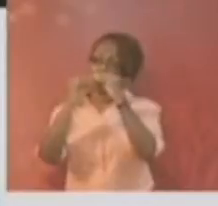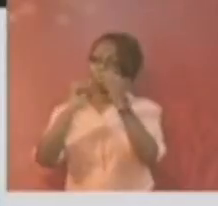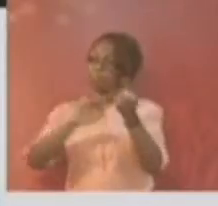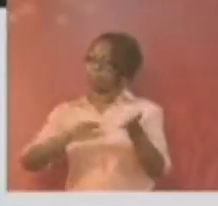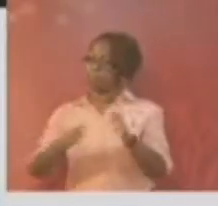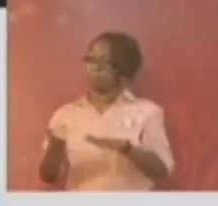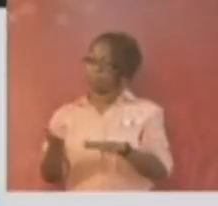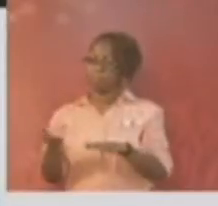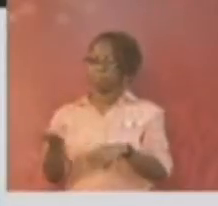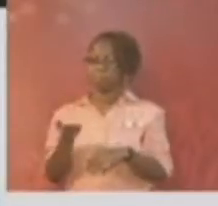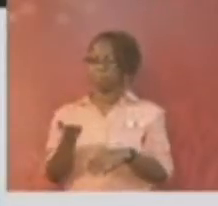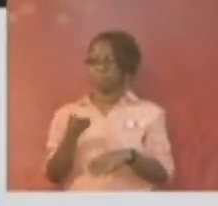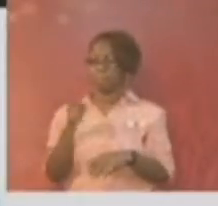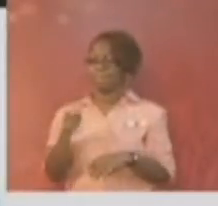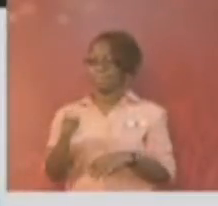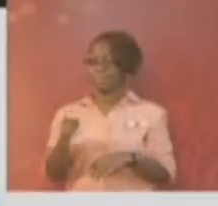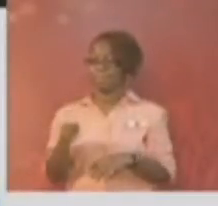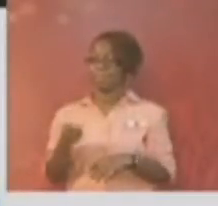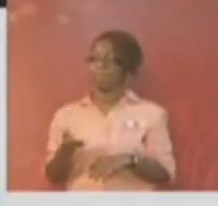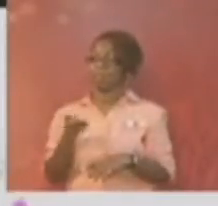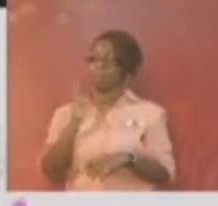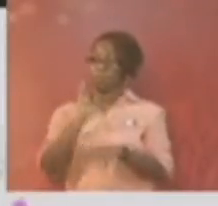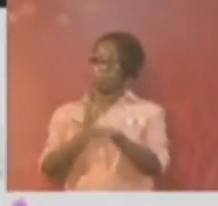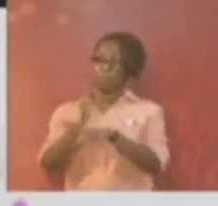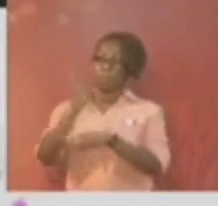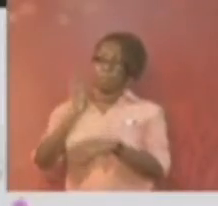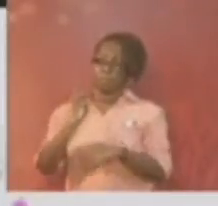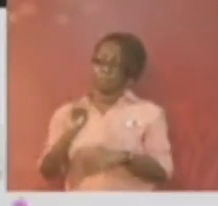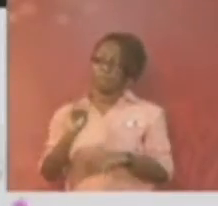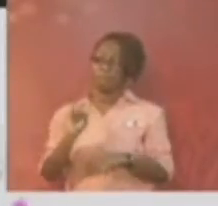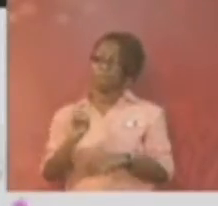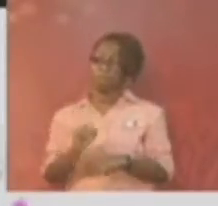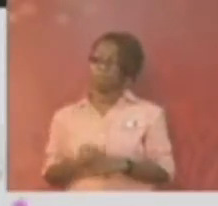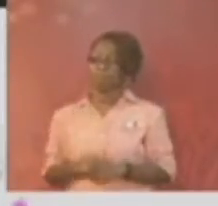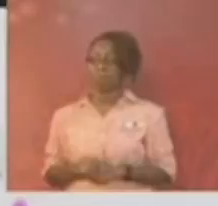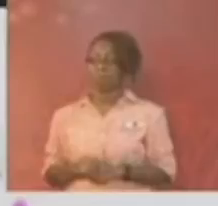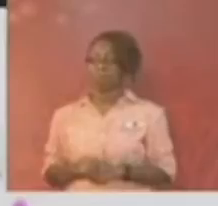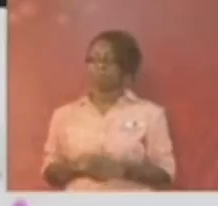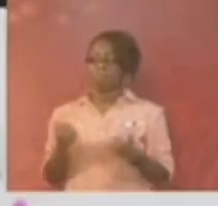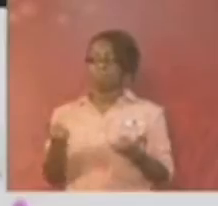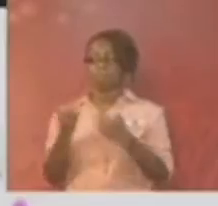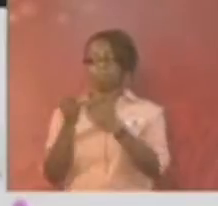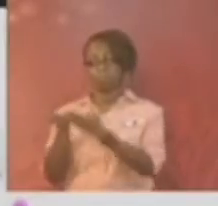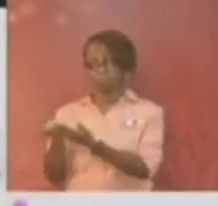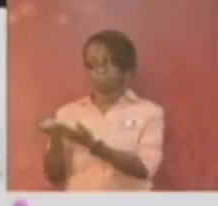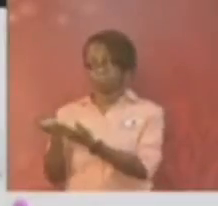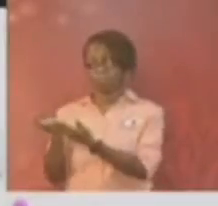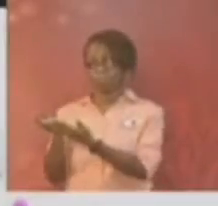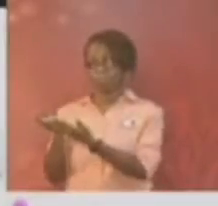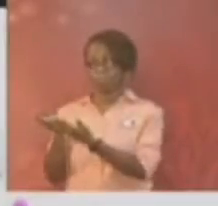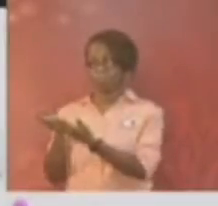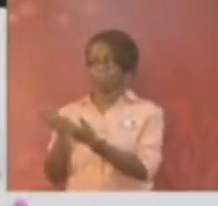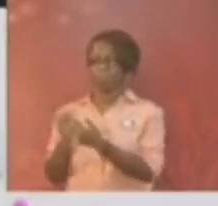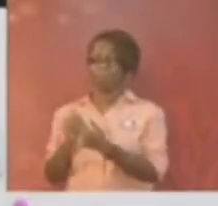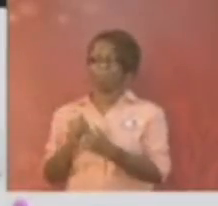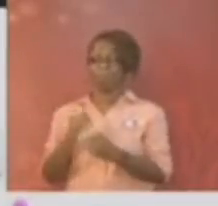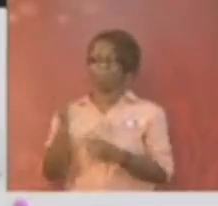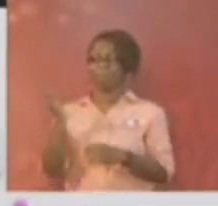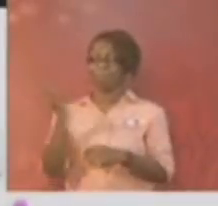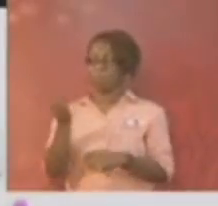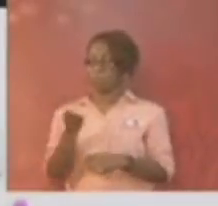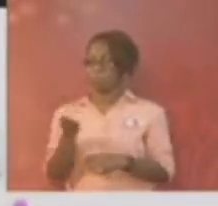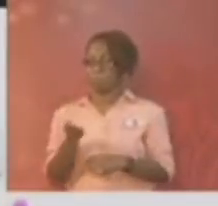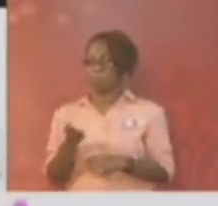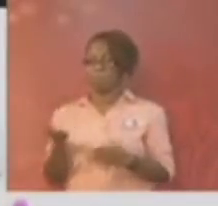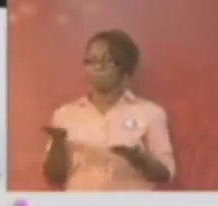you will see in the next slide. So in the next slide, we see that the distribution of men to women among the deaths is quite different,